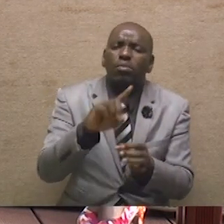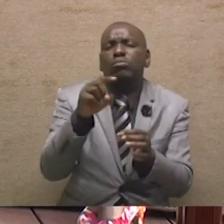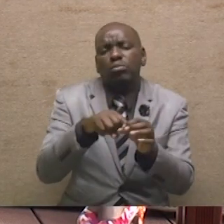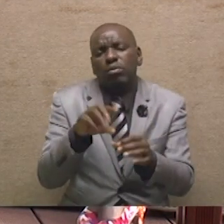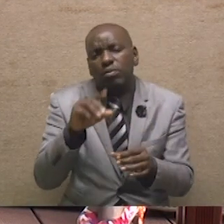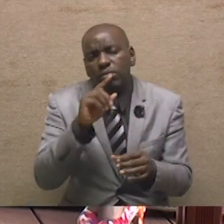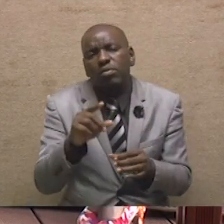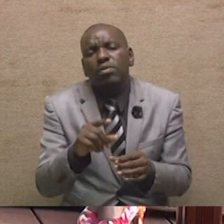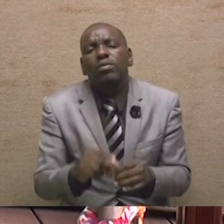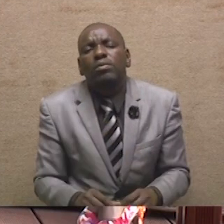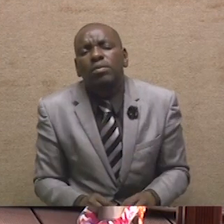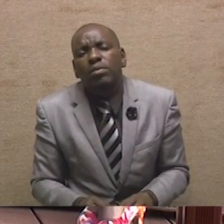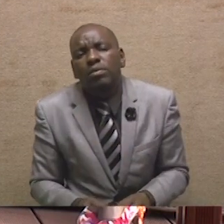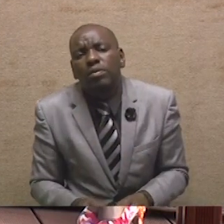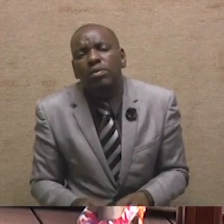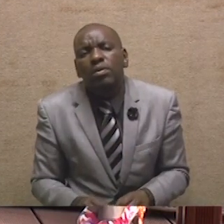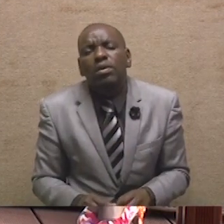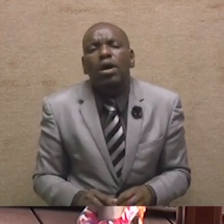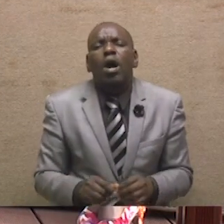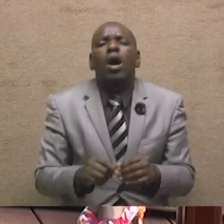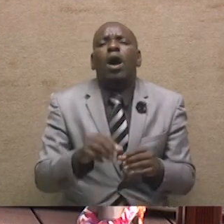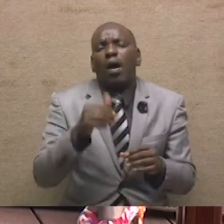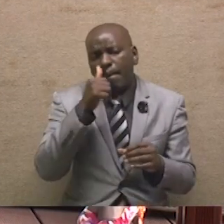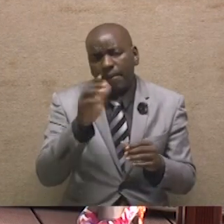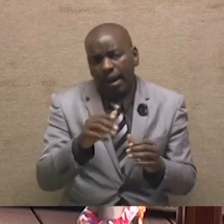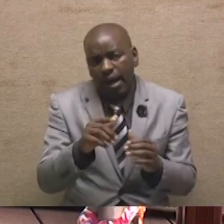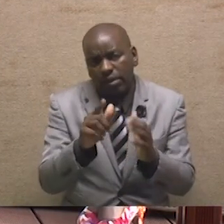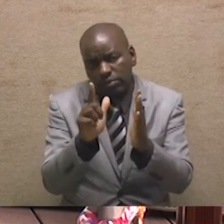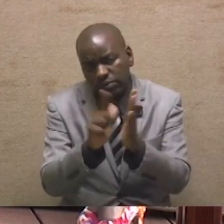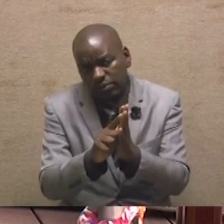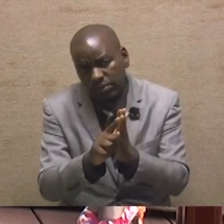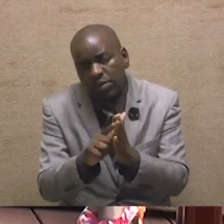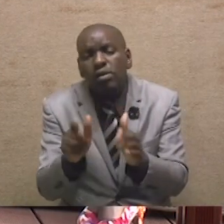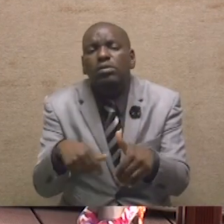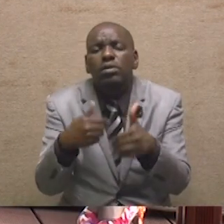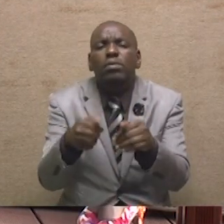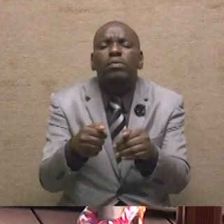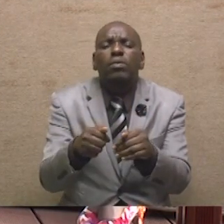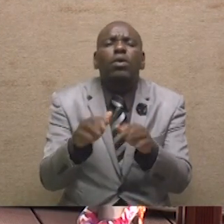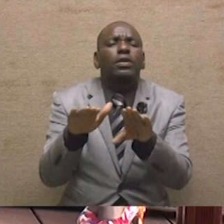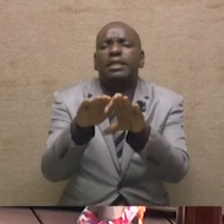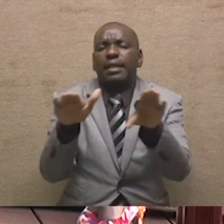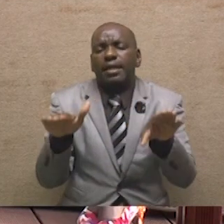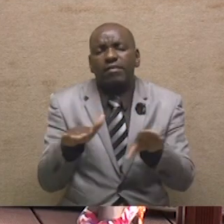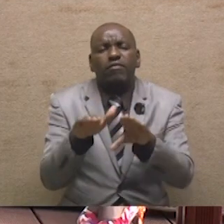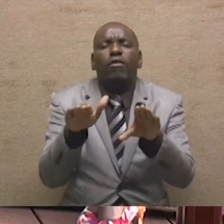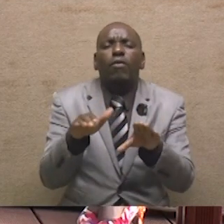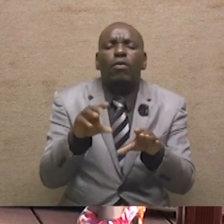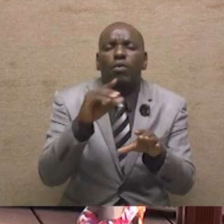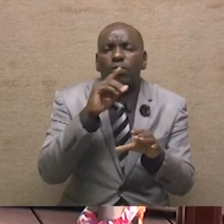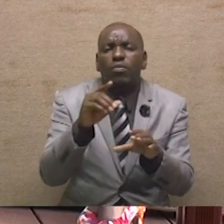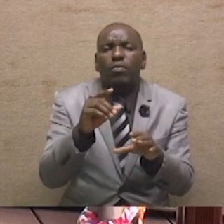prescribe? Most legislation stops at stipulating the level of